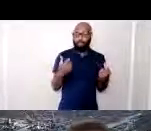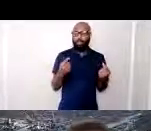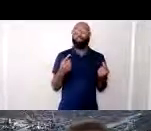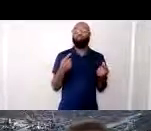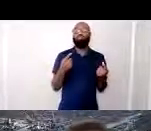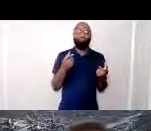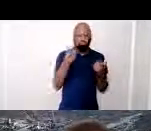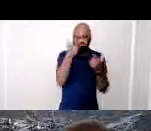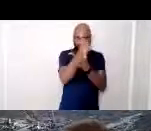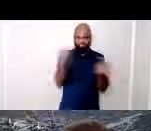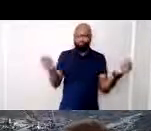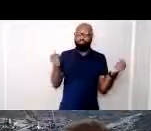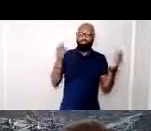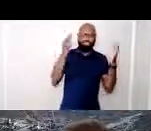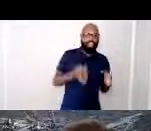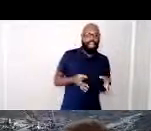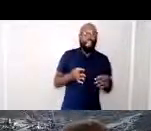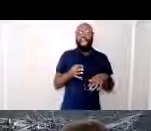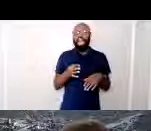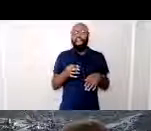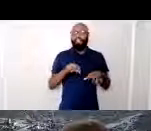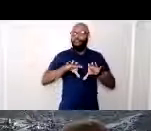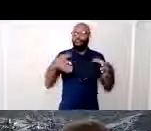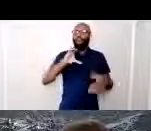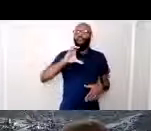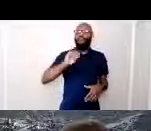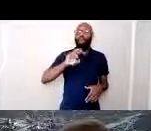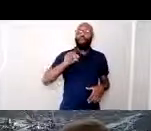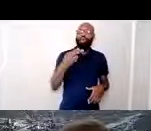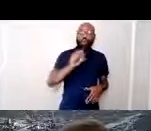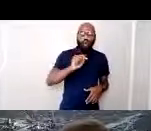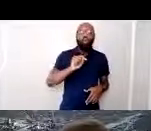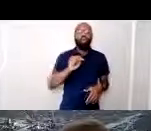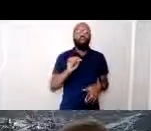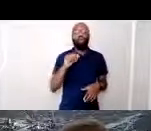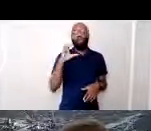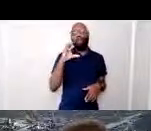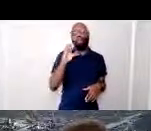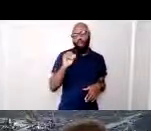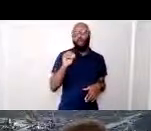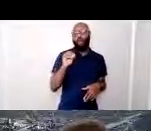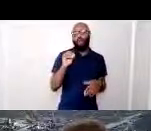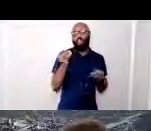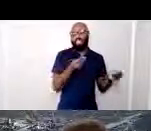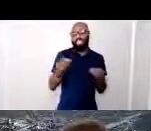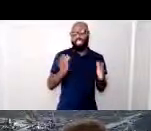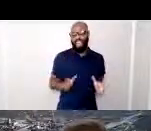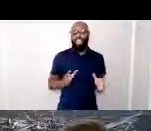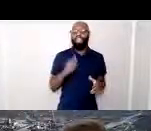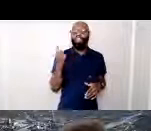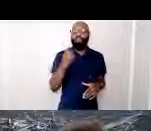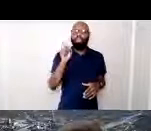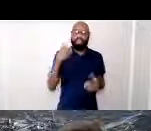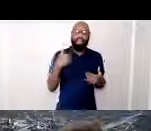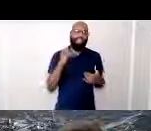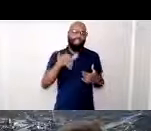yourselves a cohort or a co-facilitator or co-facilitators, but someone will need to take the lead